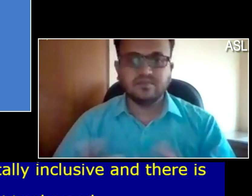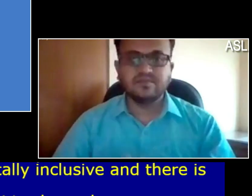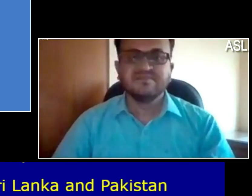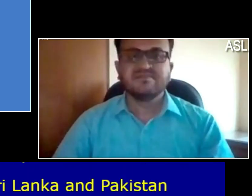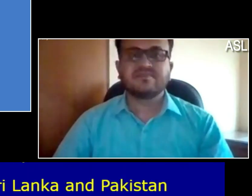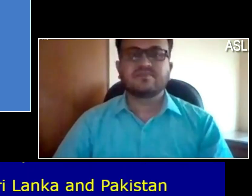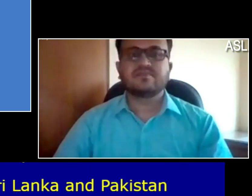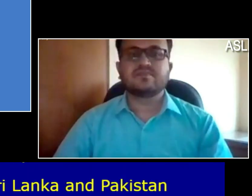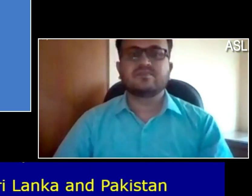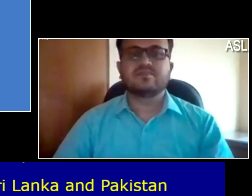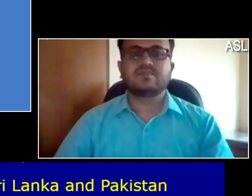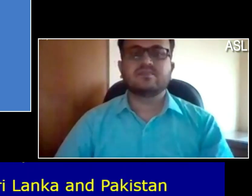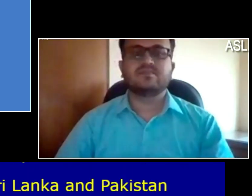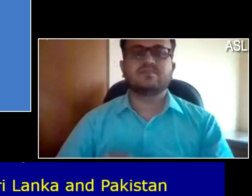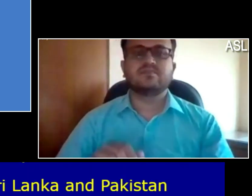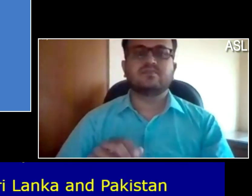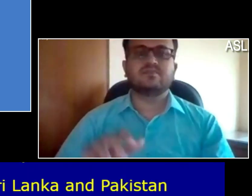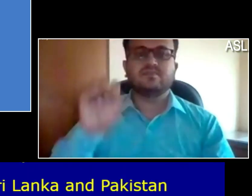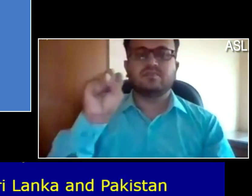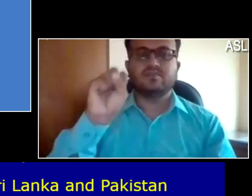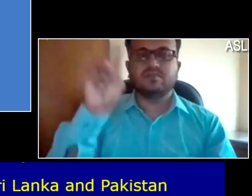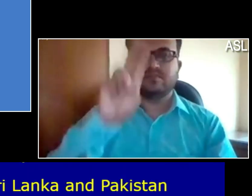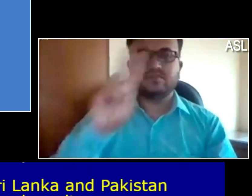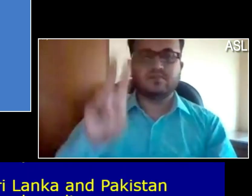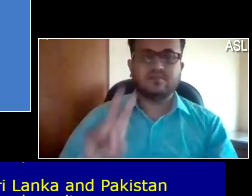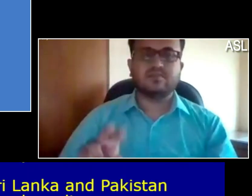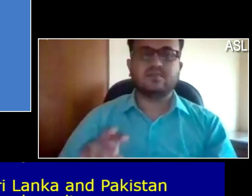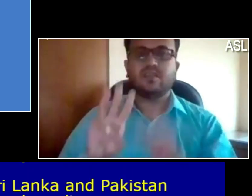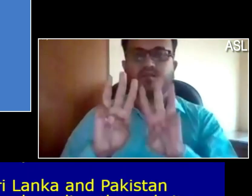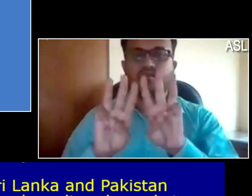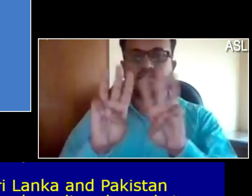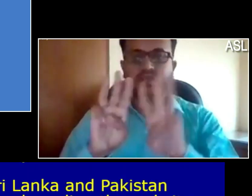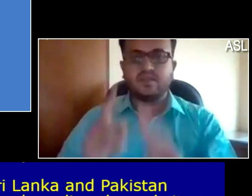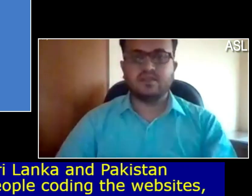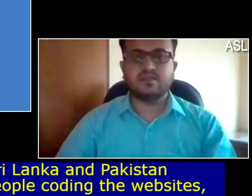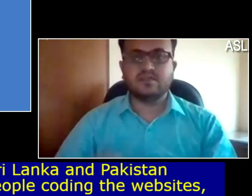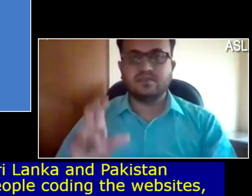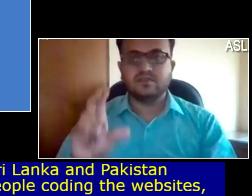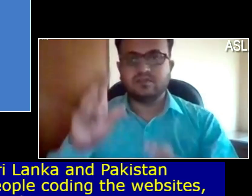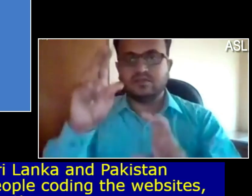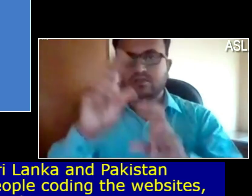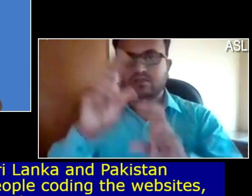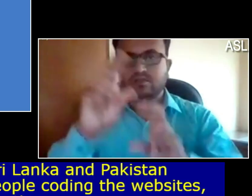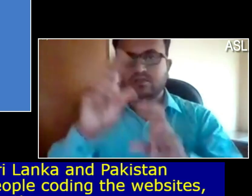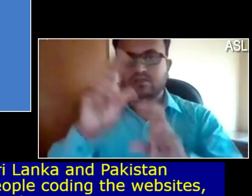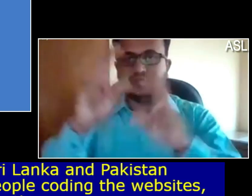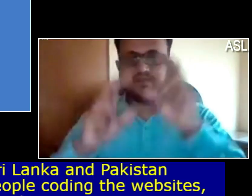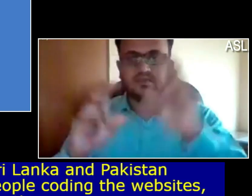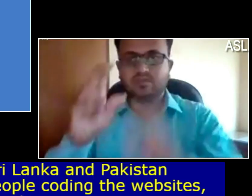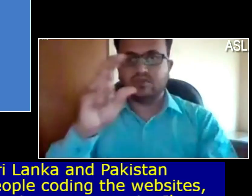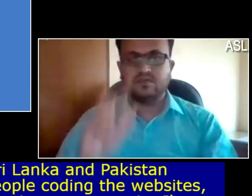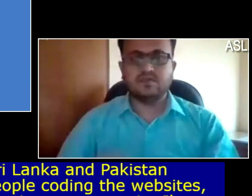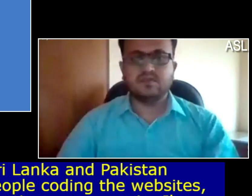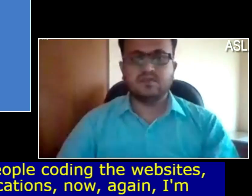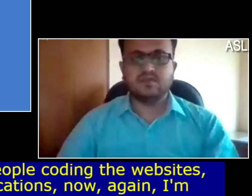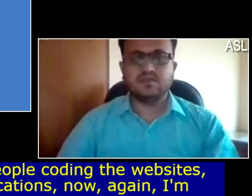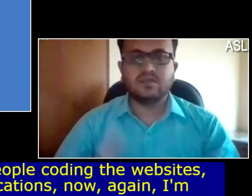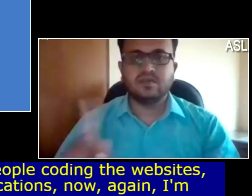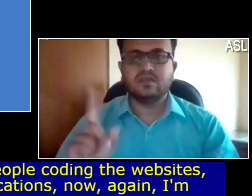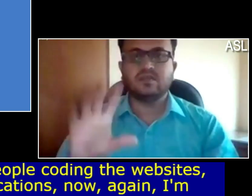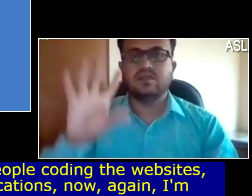in the websites, those people who design those applications. Now, again, I'm not talking about global platforms like Facebook